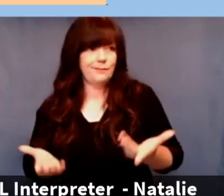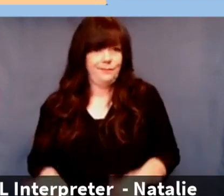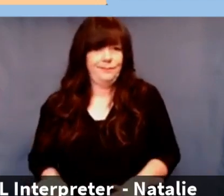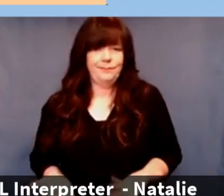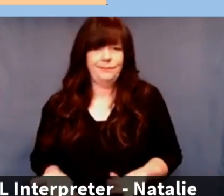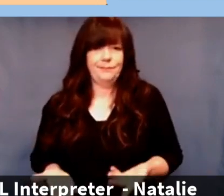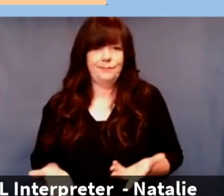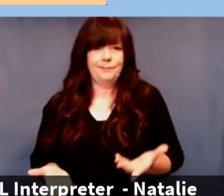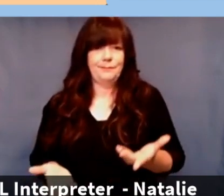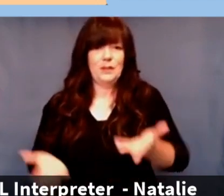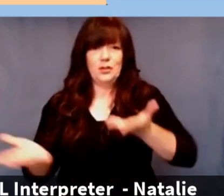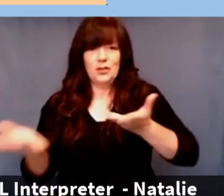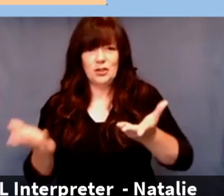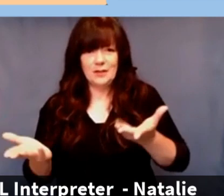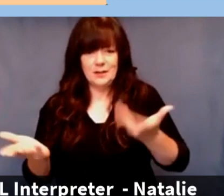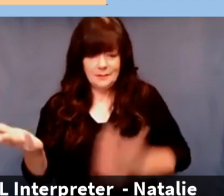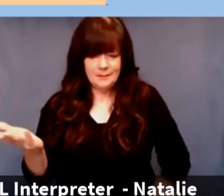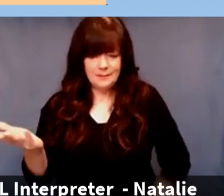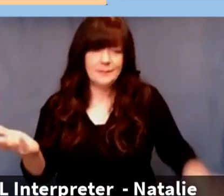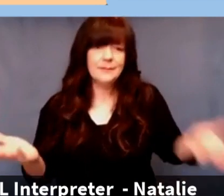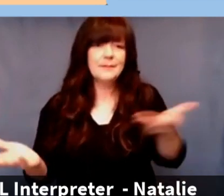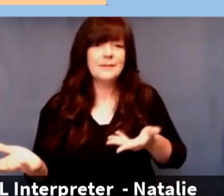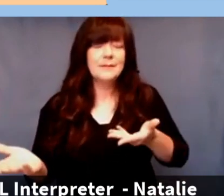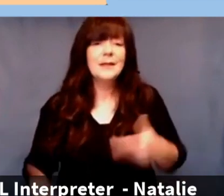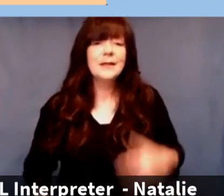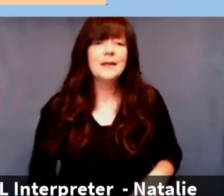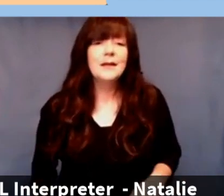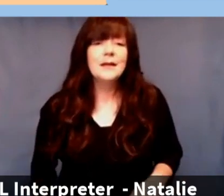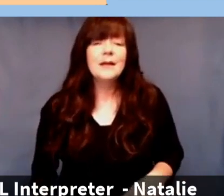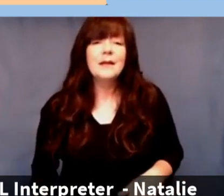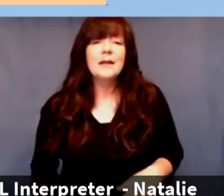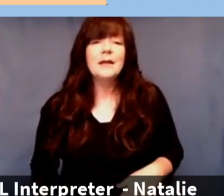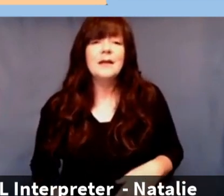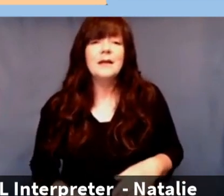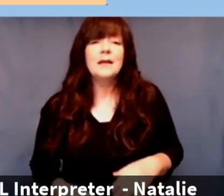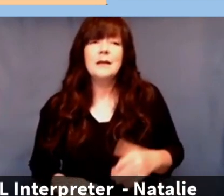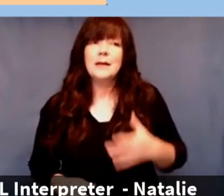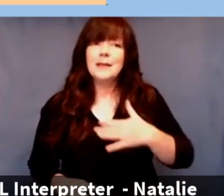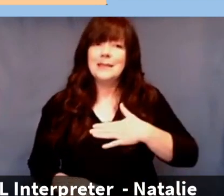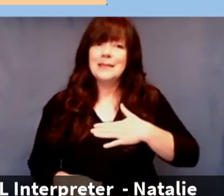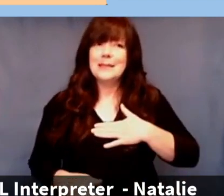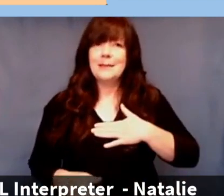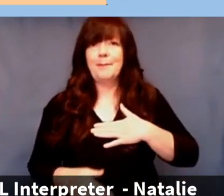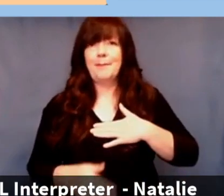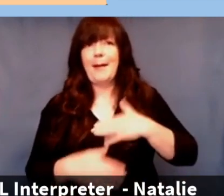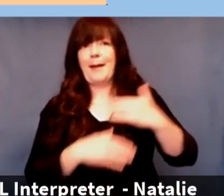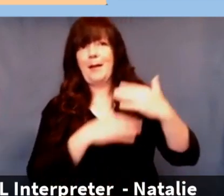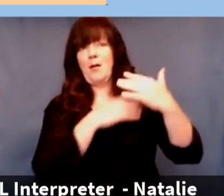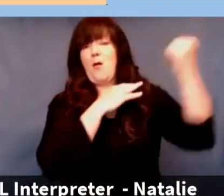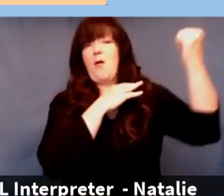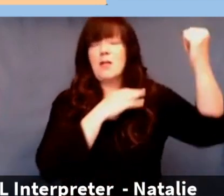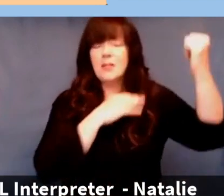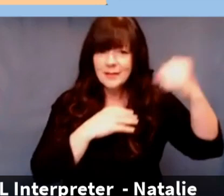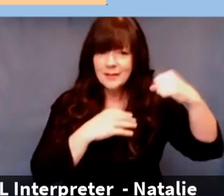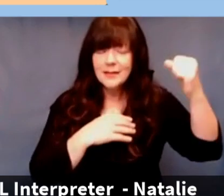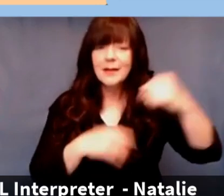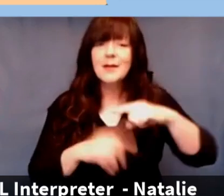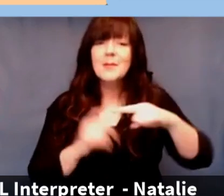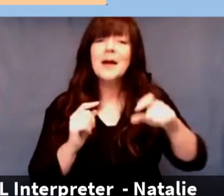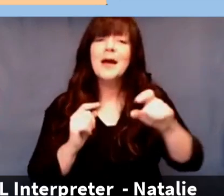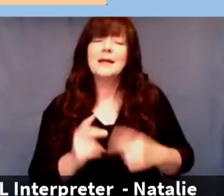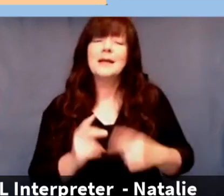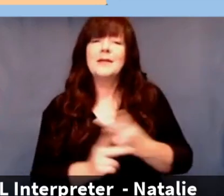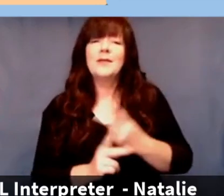You're a gesture, you know, in your life. And that's my calling. And I know that is. I just got to figure out another way